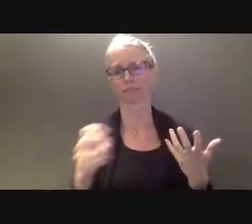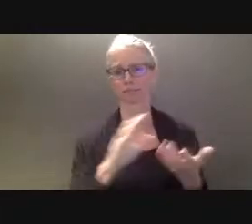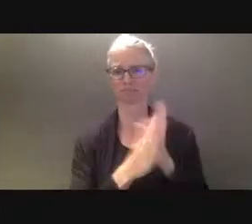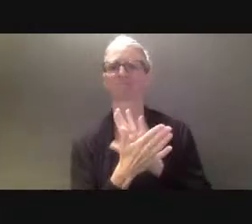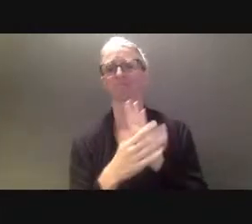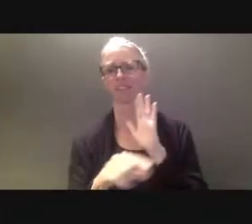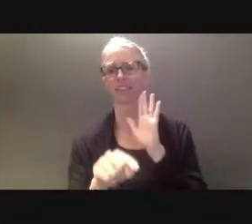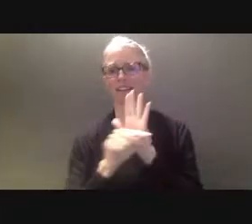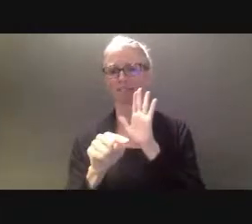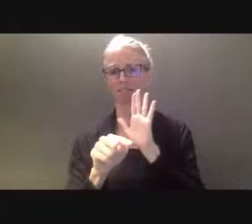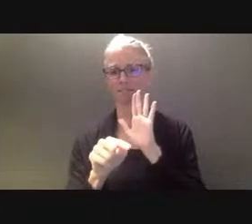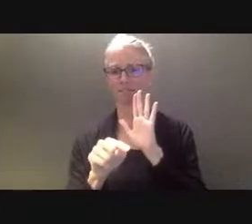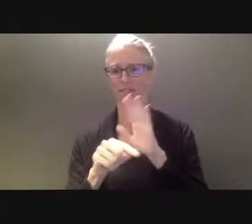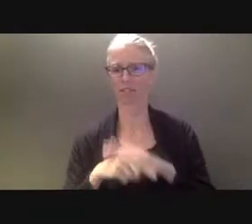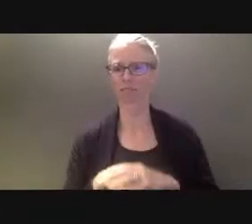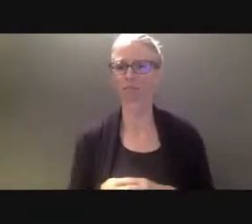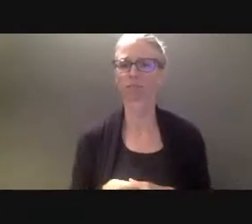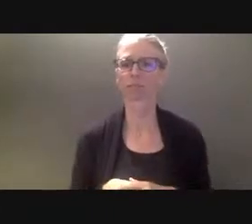is any other